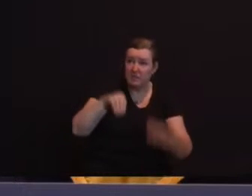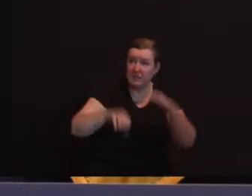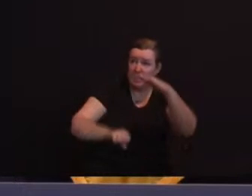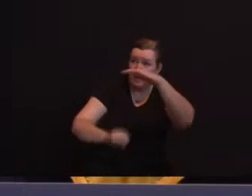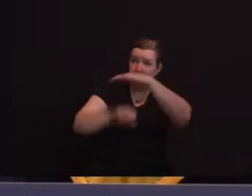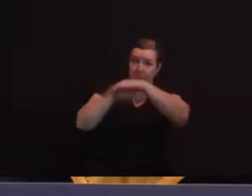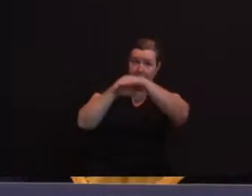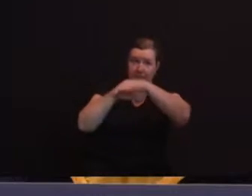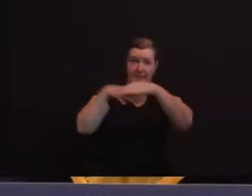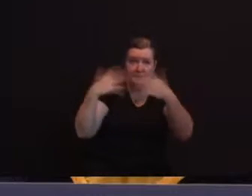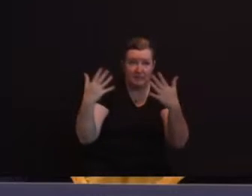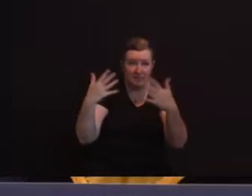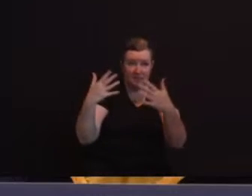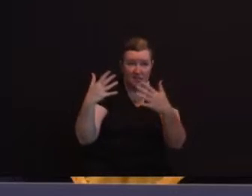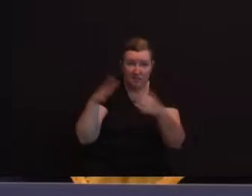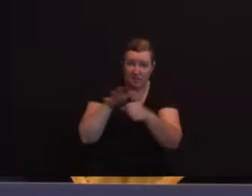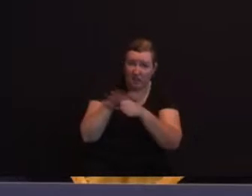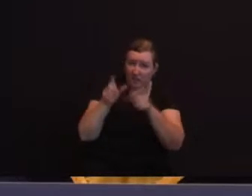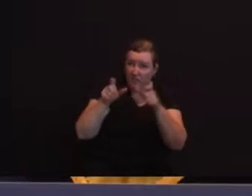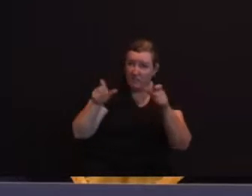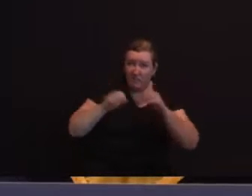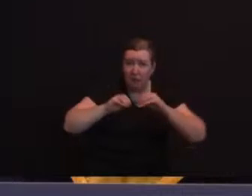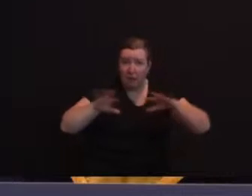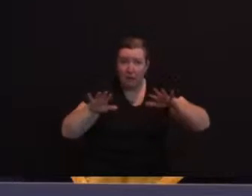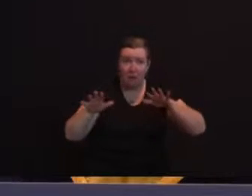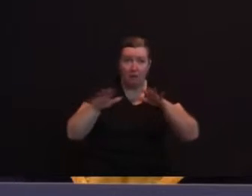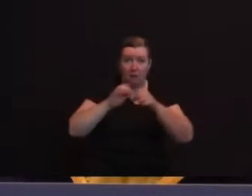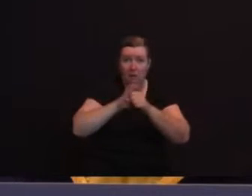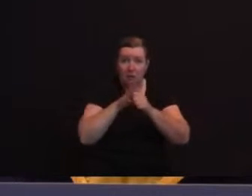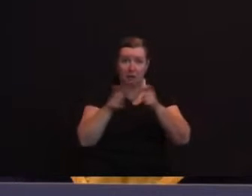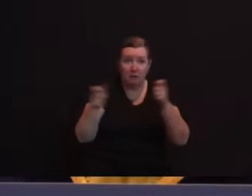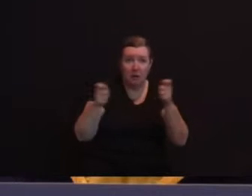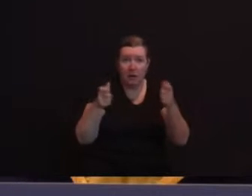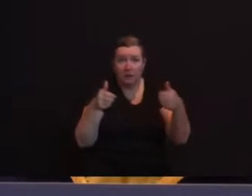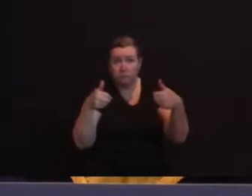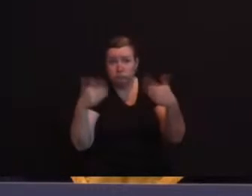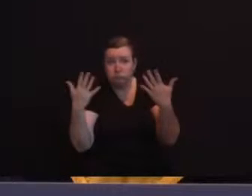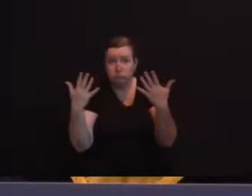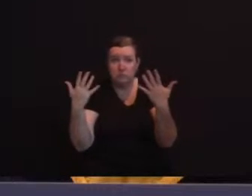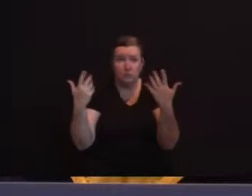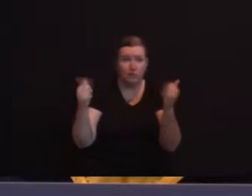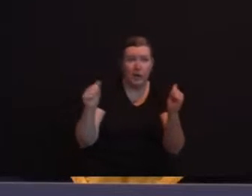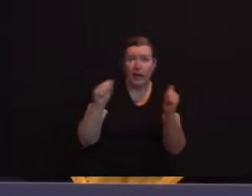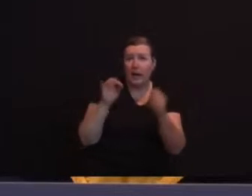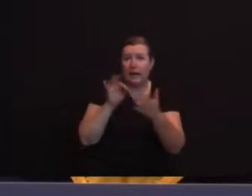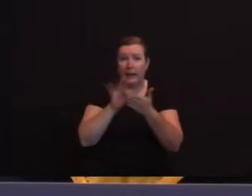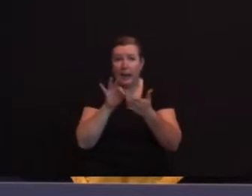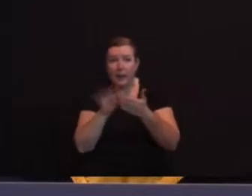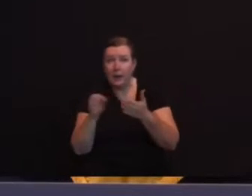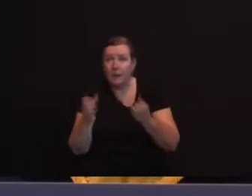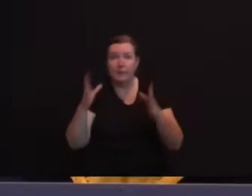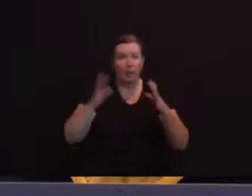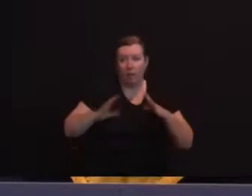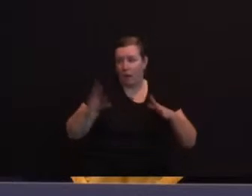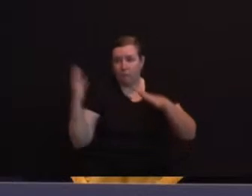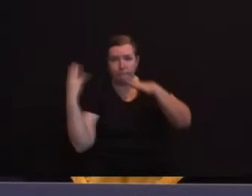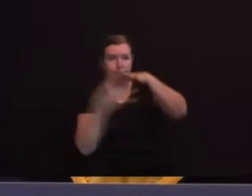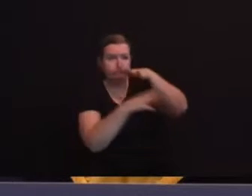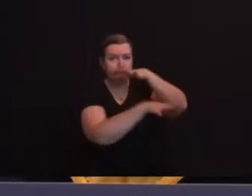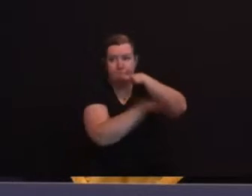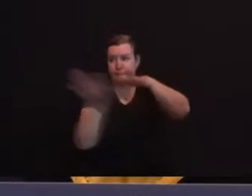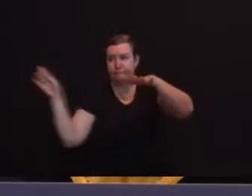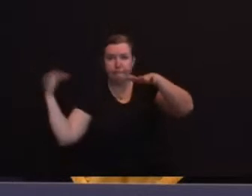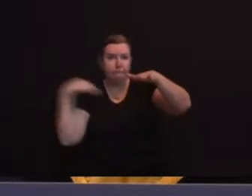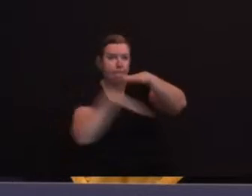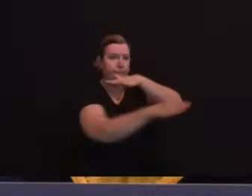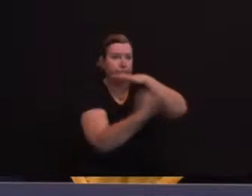Considering stores have eliminated measures to count customers and prevent overcrowding. And Commissioner, do you expect the latest rounds of restrictions